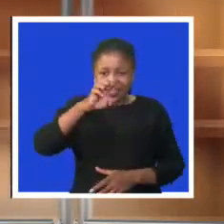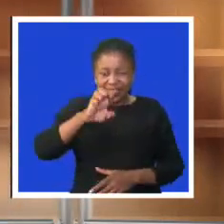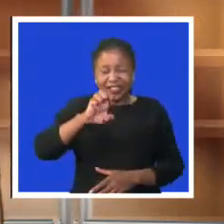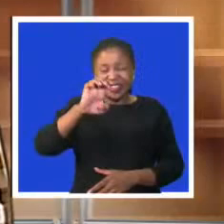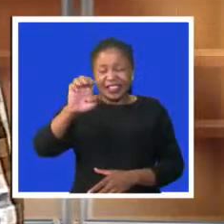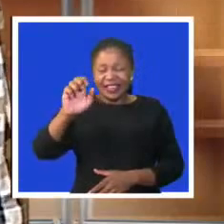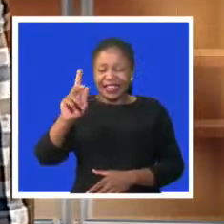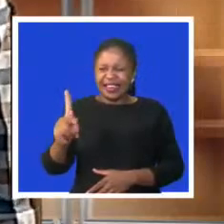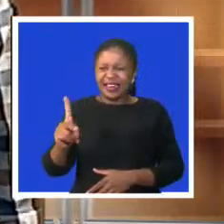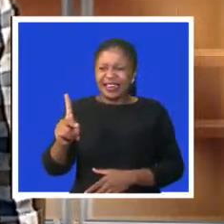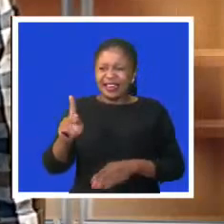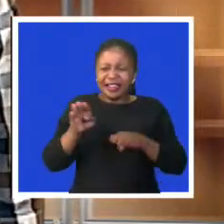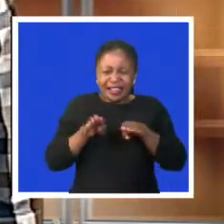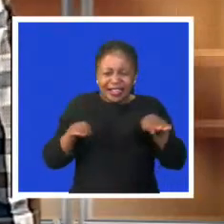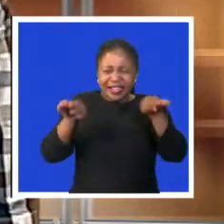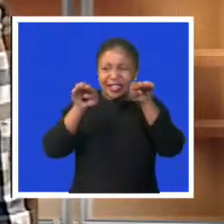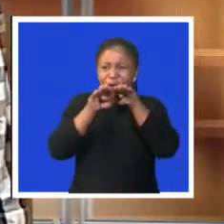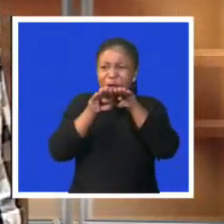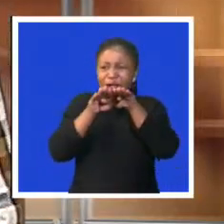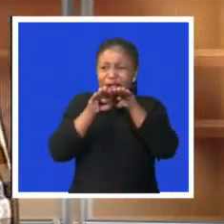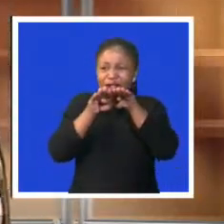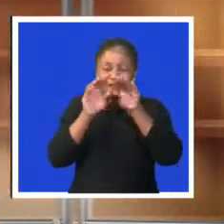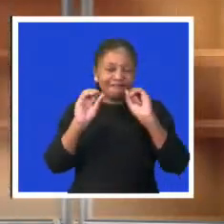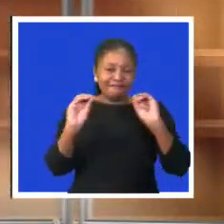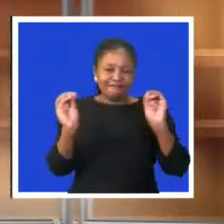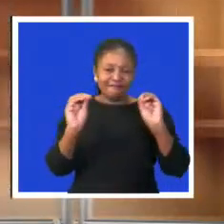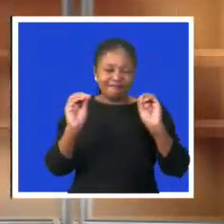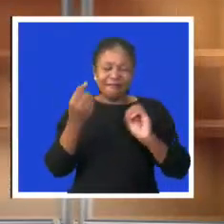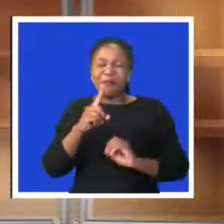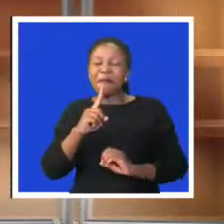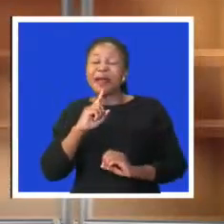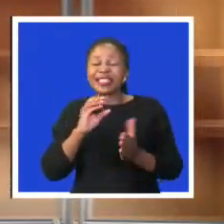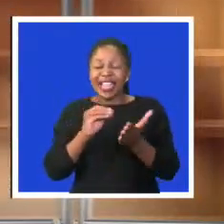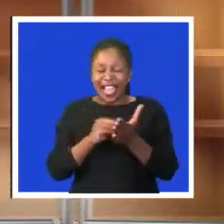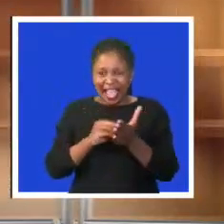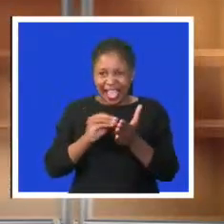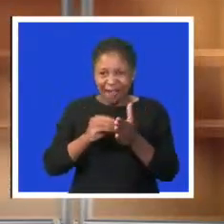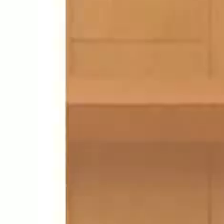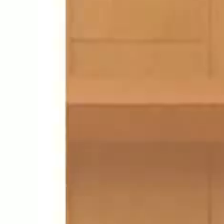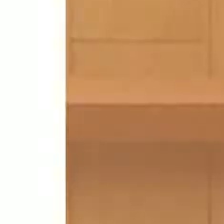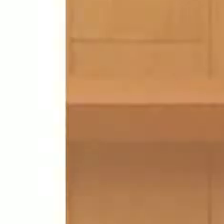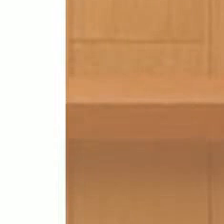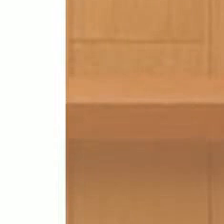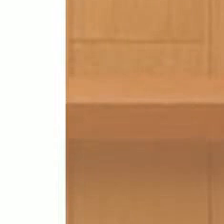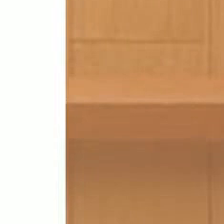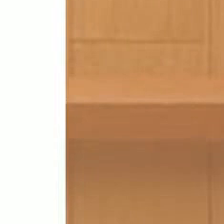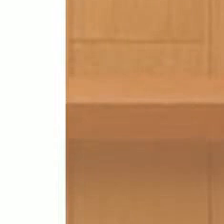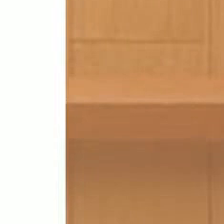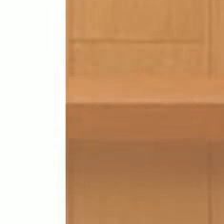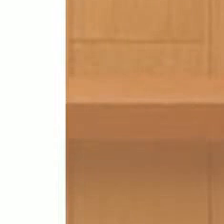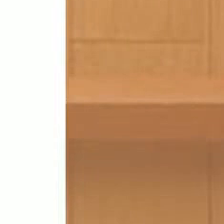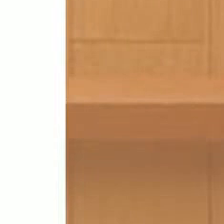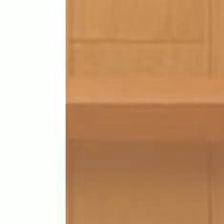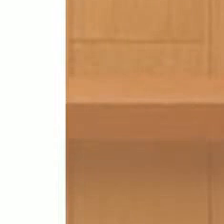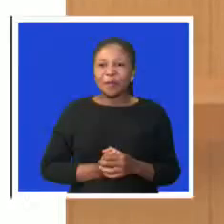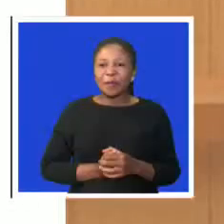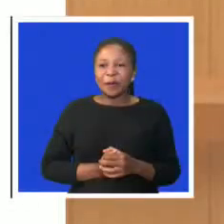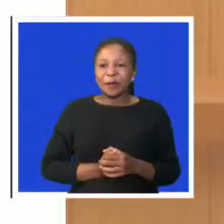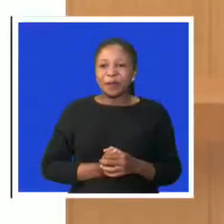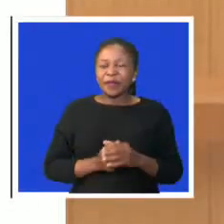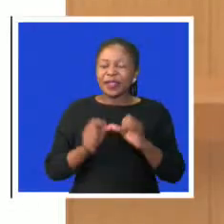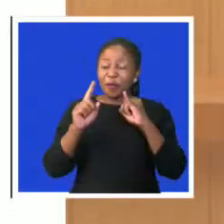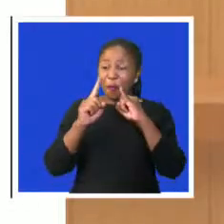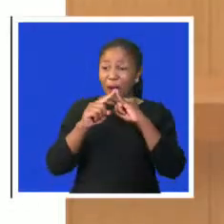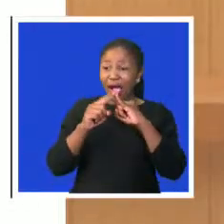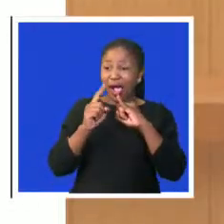us look, dear Lena, at this word here, Herod. The name Herod, dear Lena, it is just a